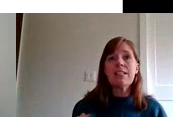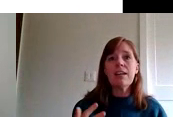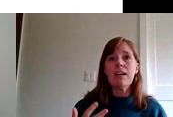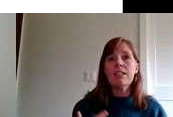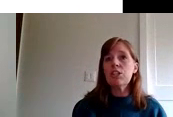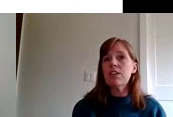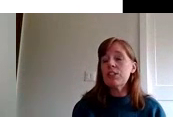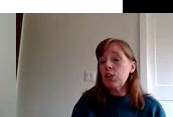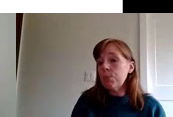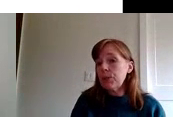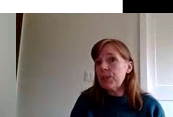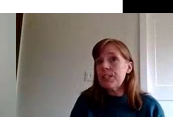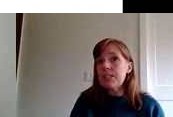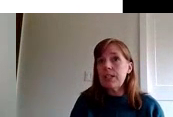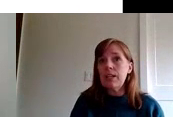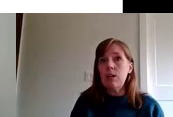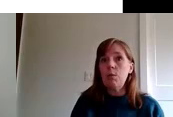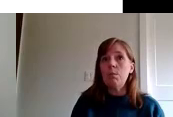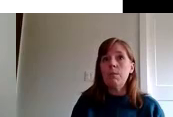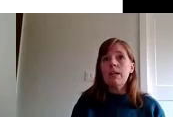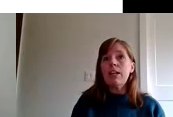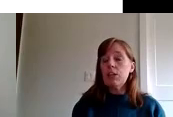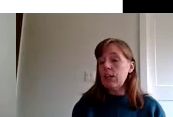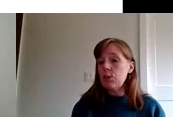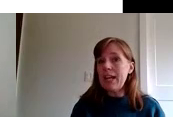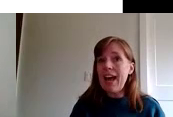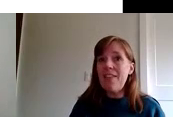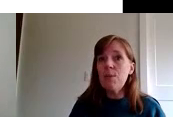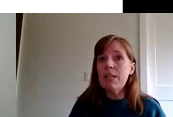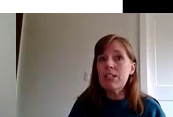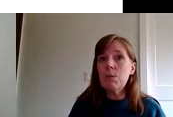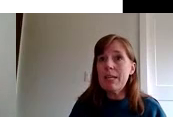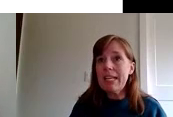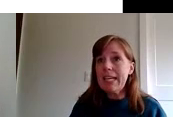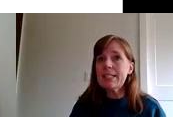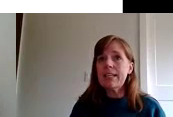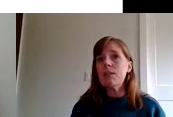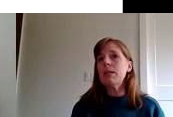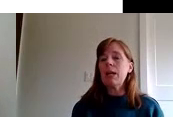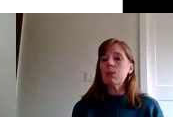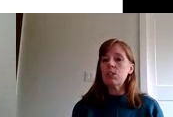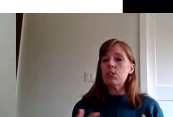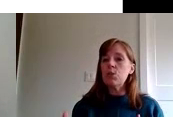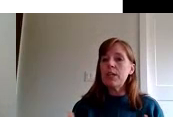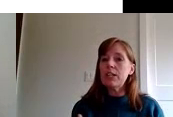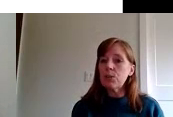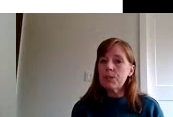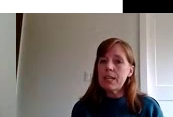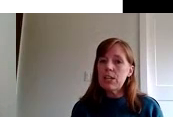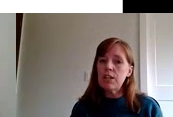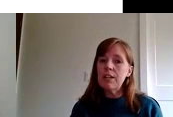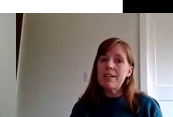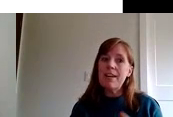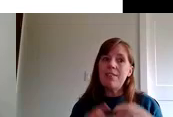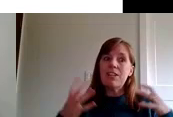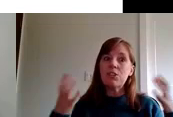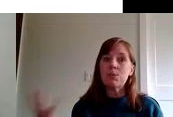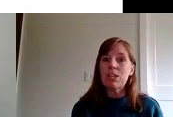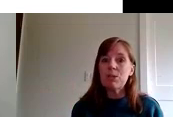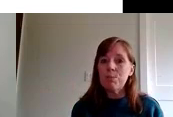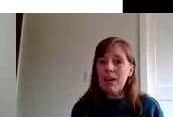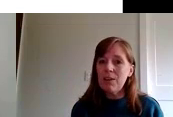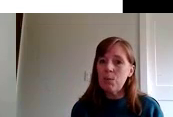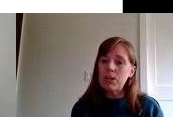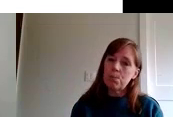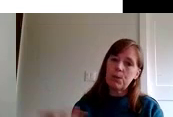Zoom has the addition of interpreters that you can add them into meetings, and being able to do the interpretation and